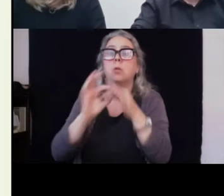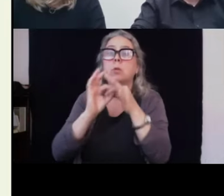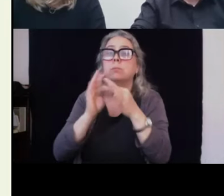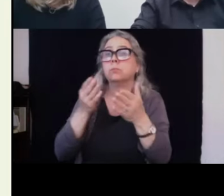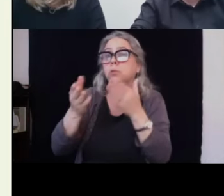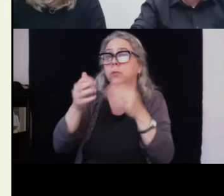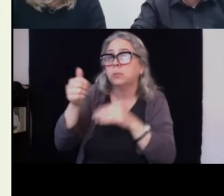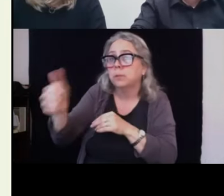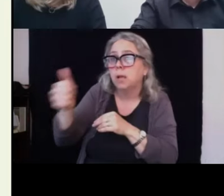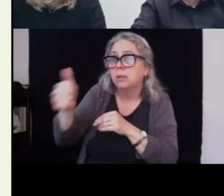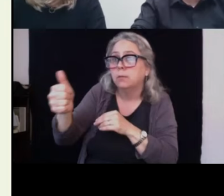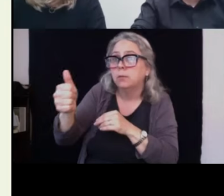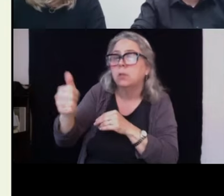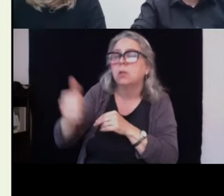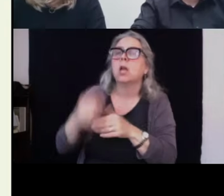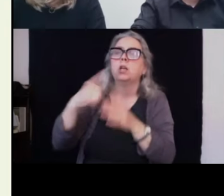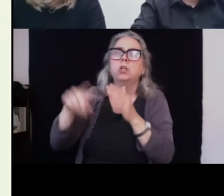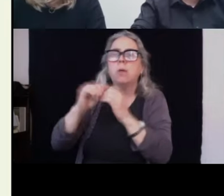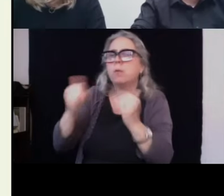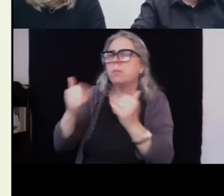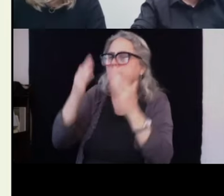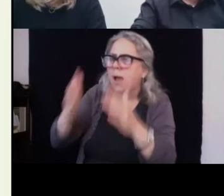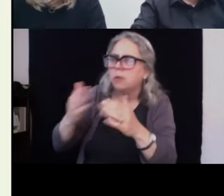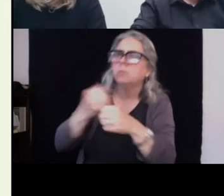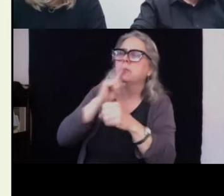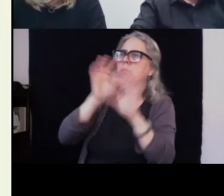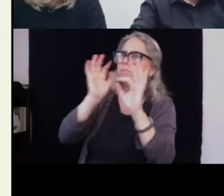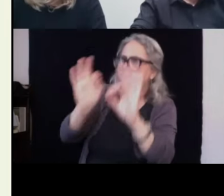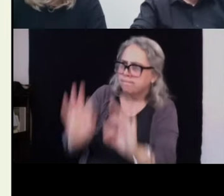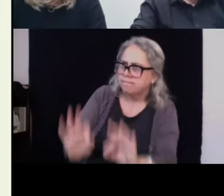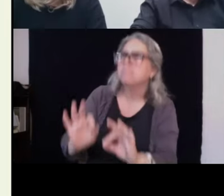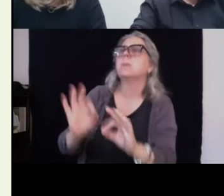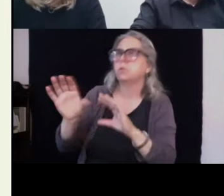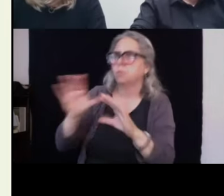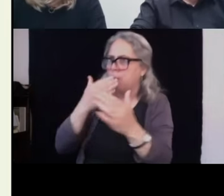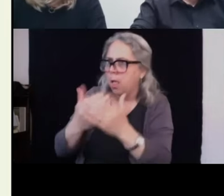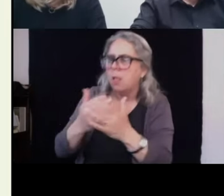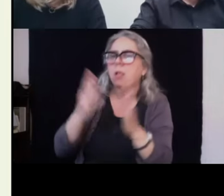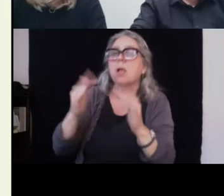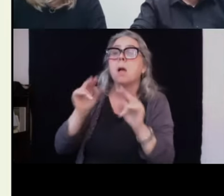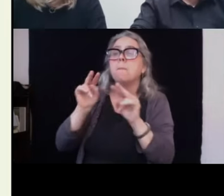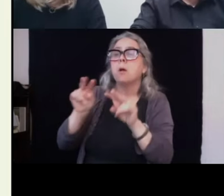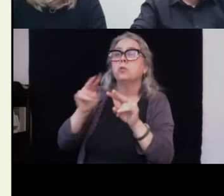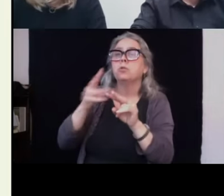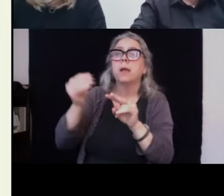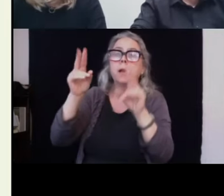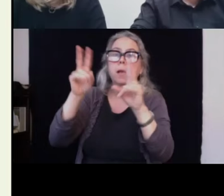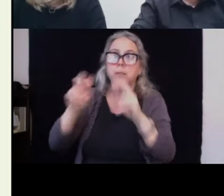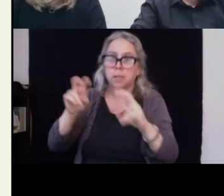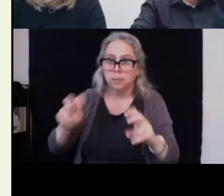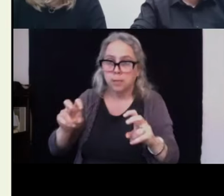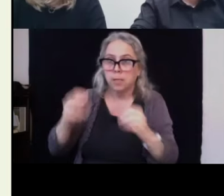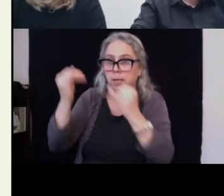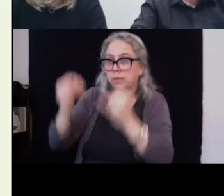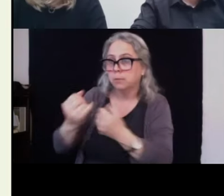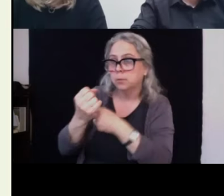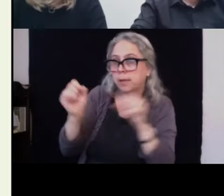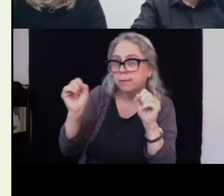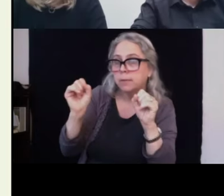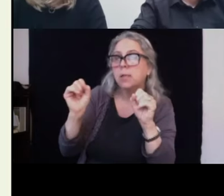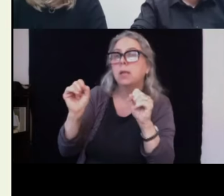themselves, being able to check in with providers, make sure things are going well. Monitoring, assessing individual safety, well-being,